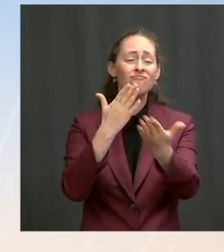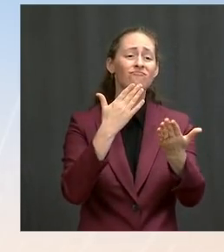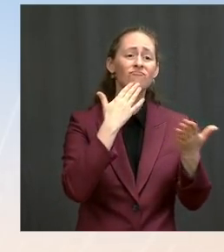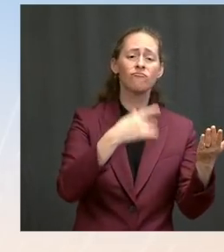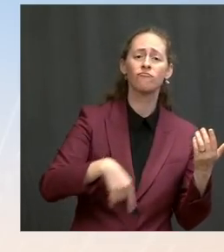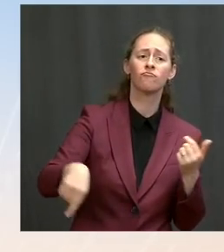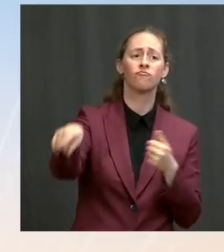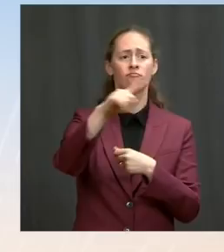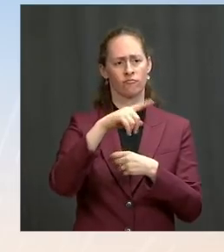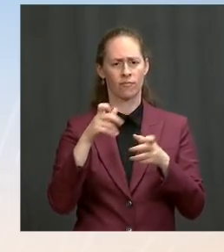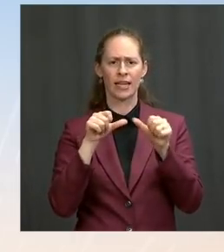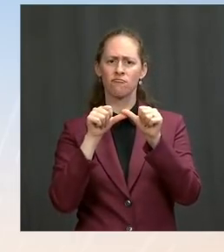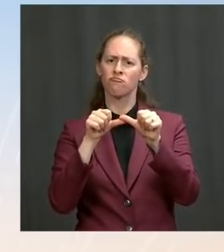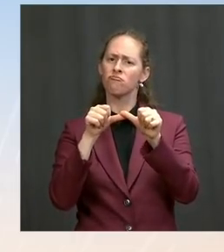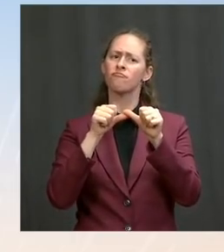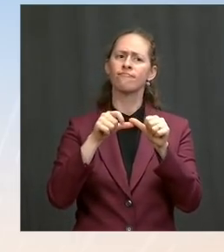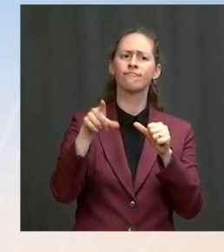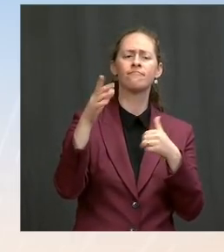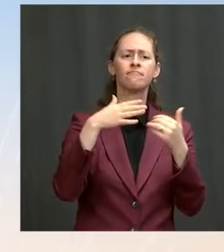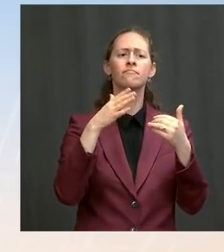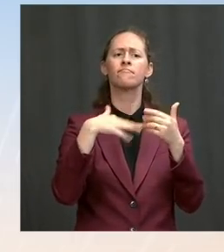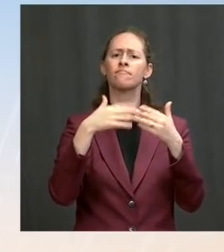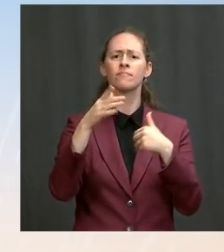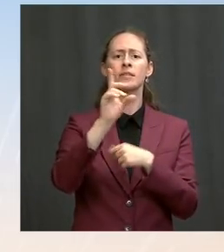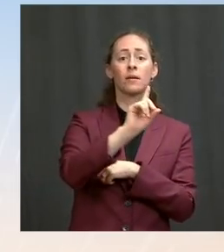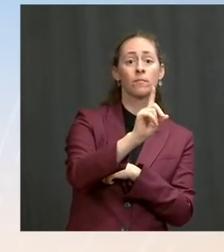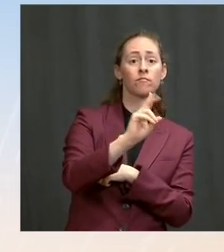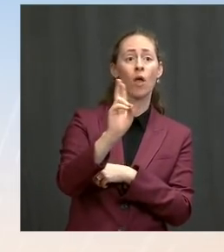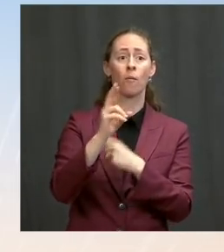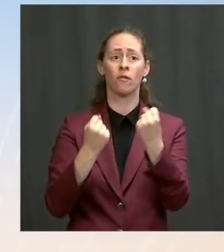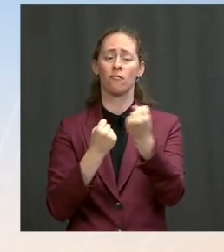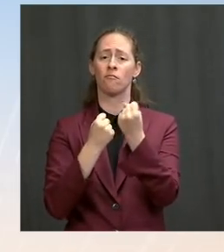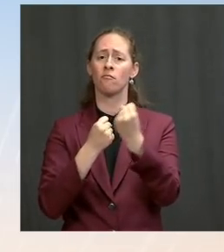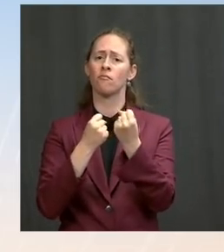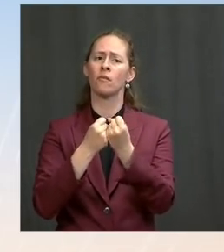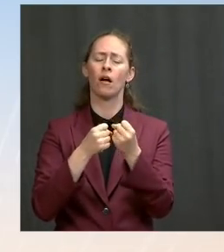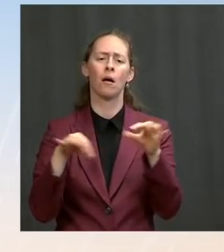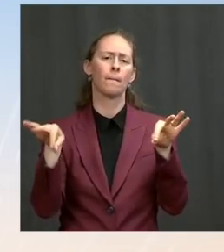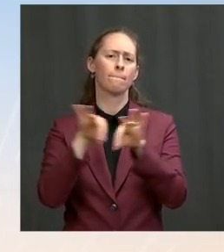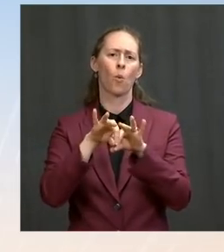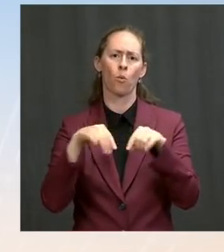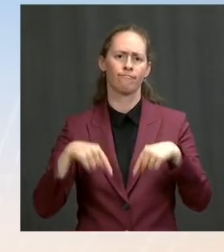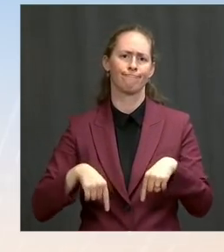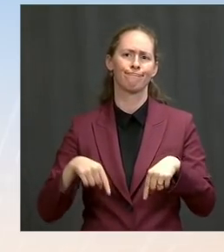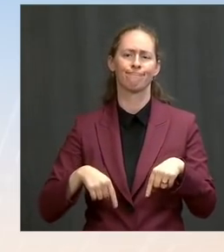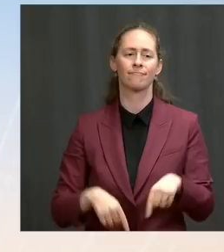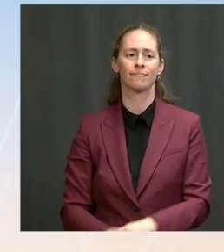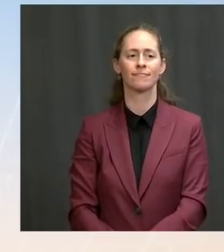ongoing bipartisanship support on these very important issues. All right.